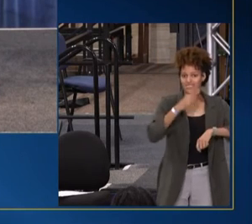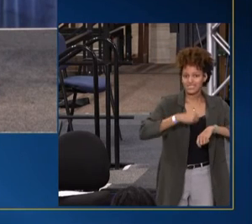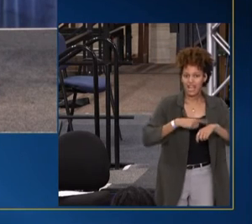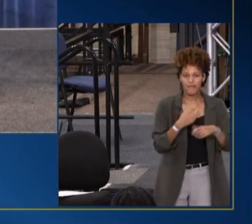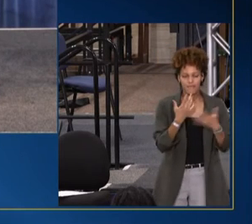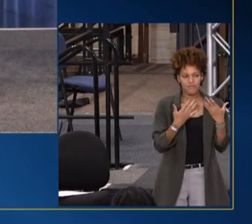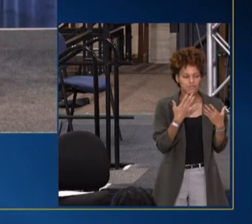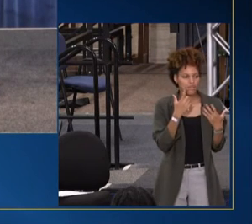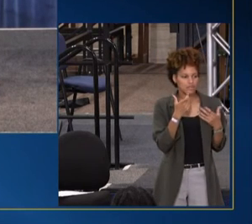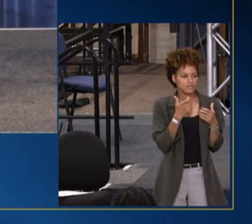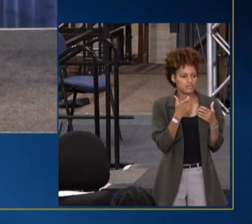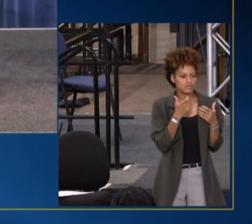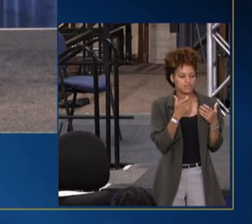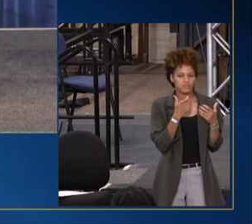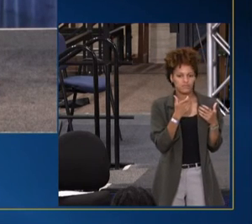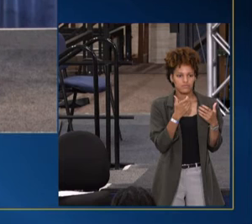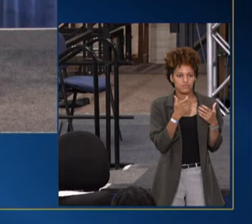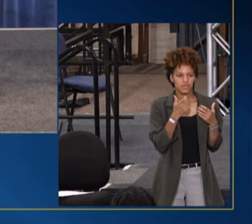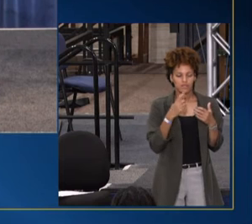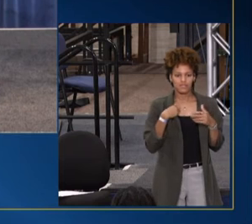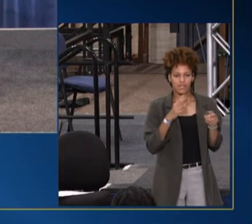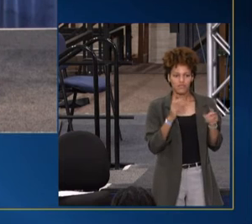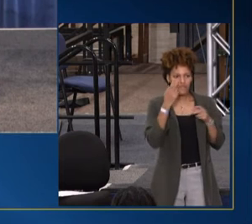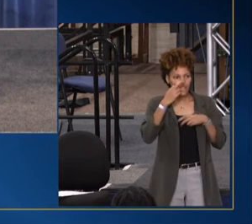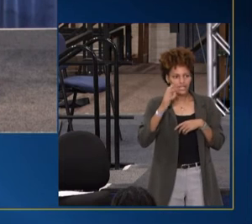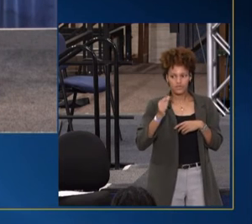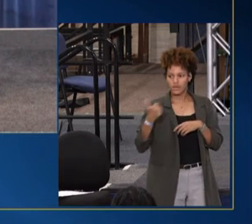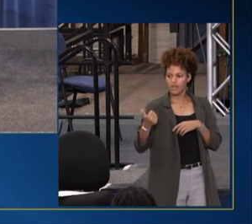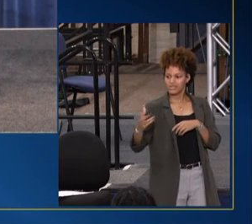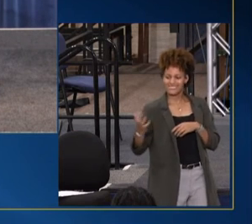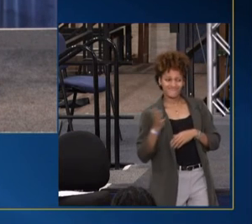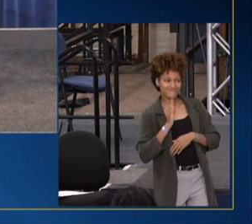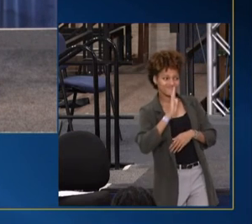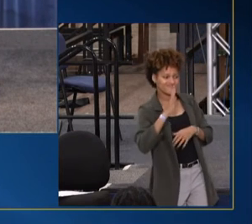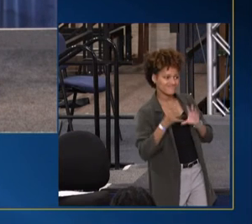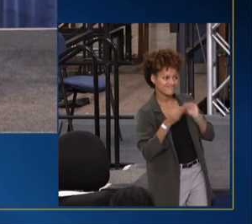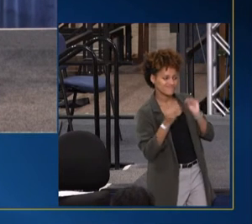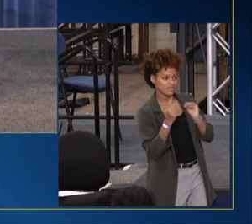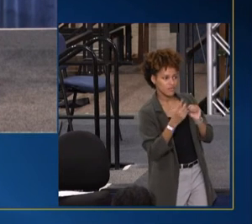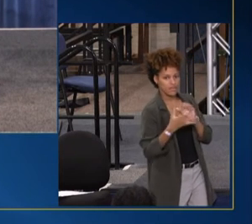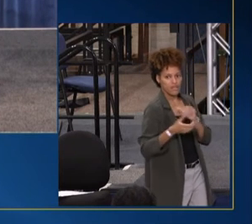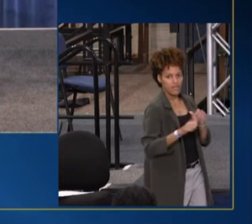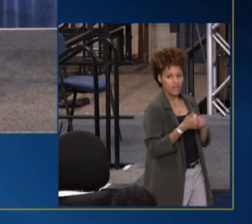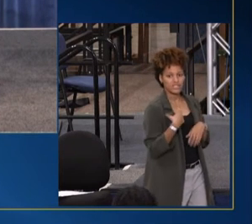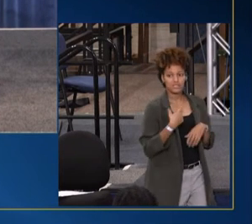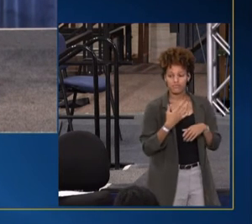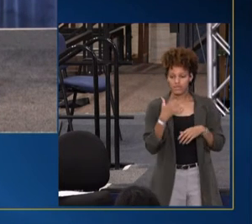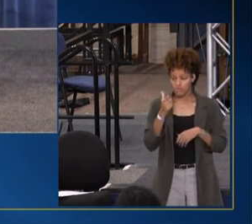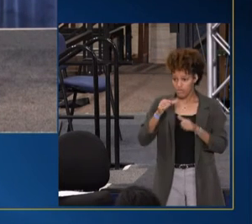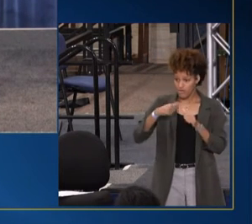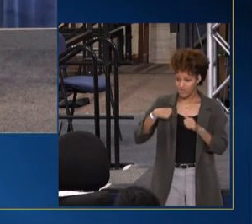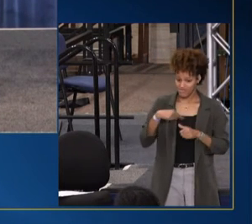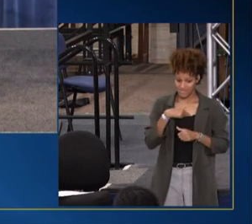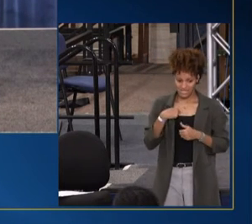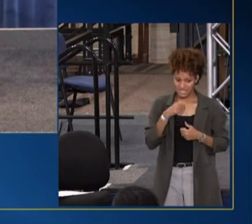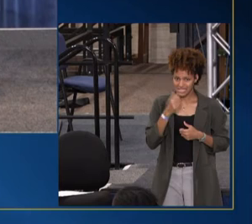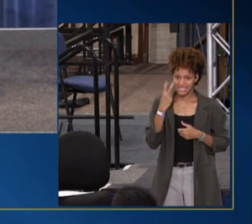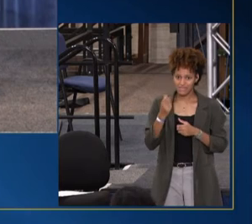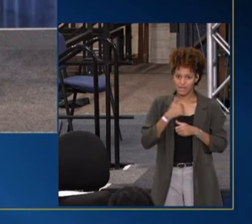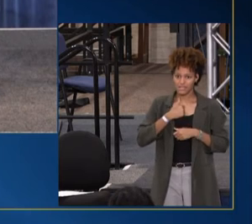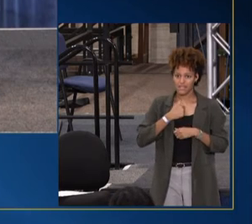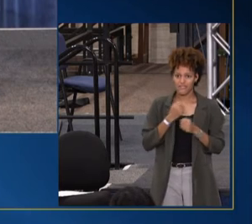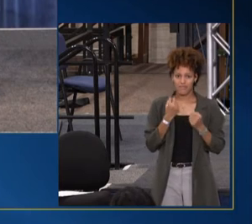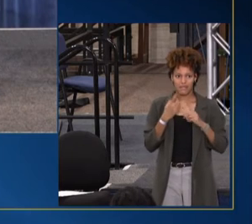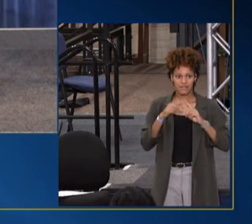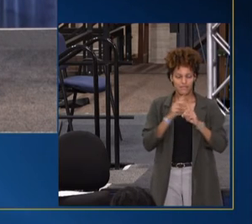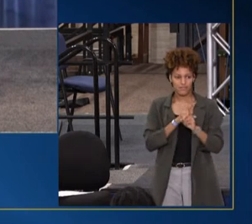look up and maybe someone shares something. Because I know for some of us, we didn't see ourselves represented in a variety of ways. And so when solutions came